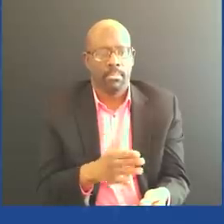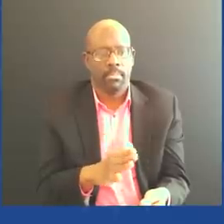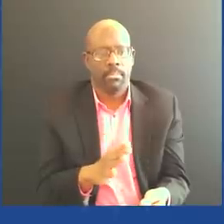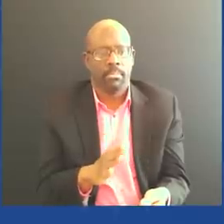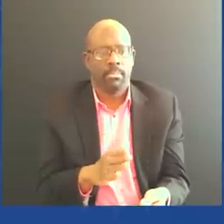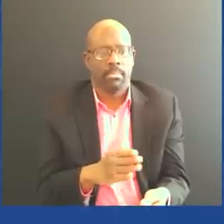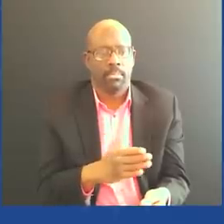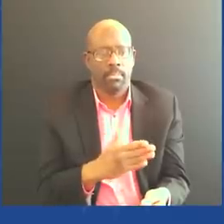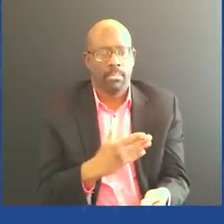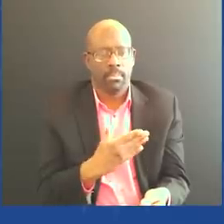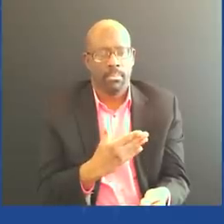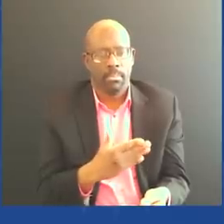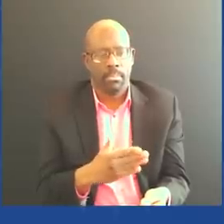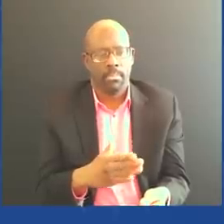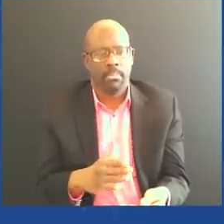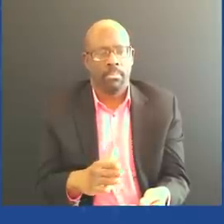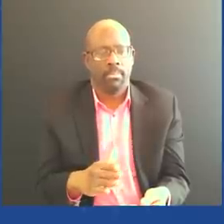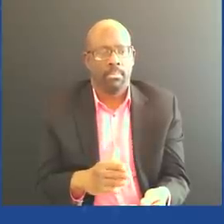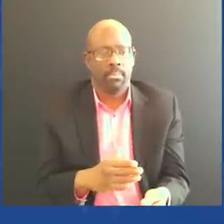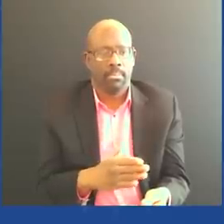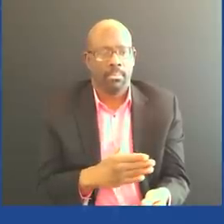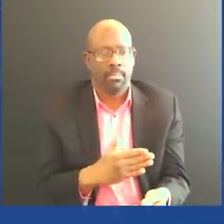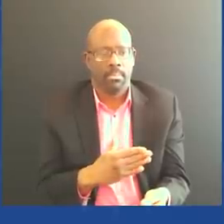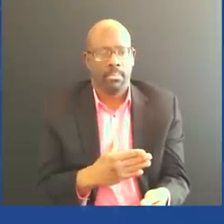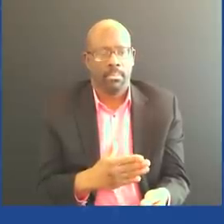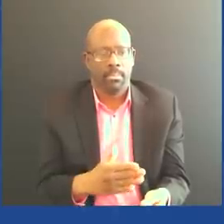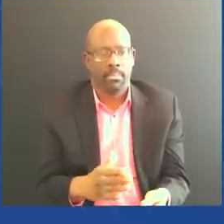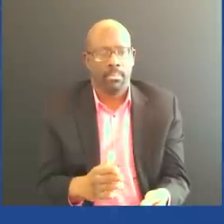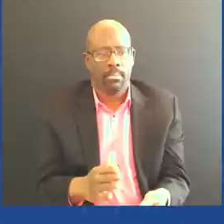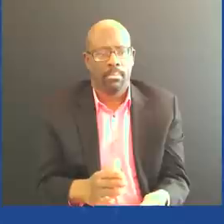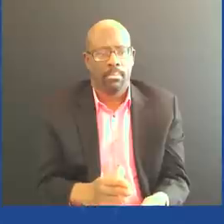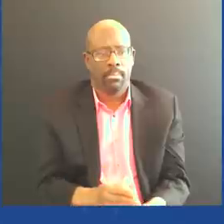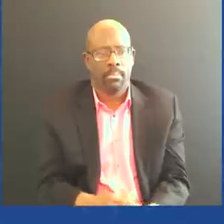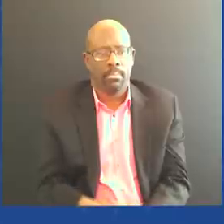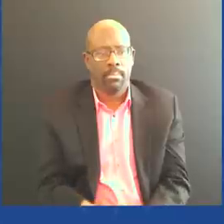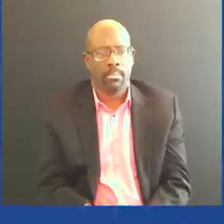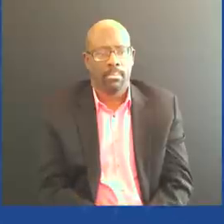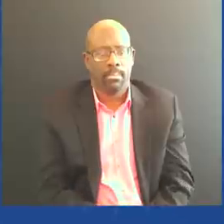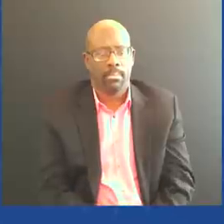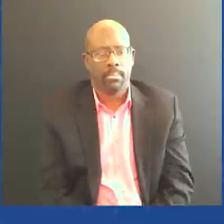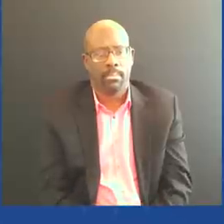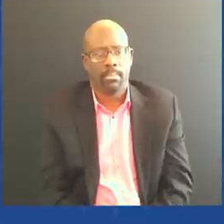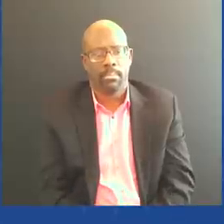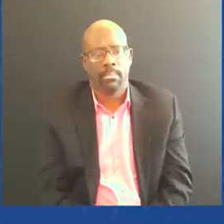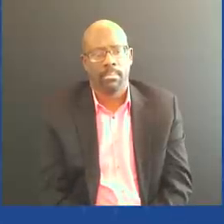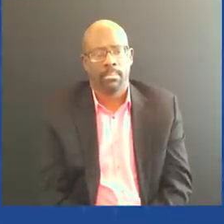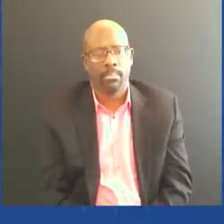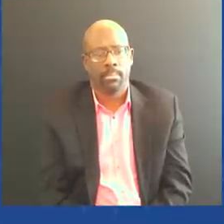Thank you.